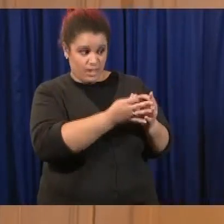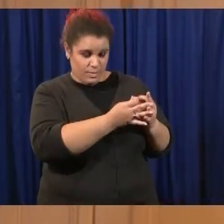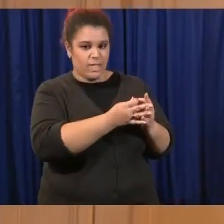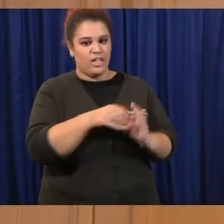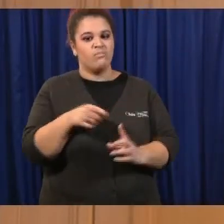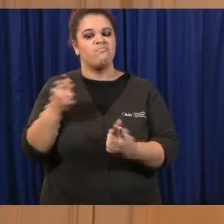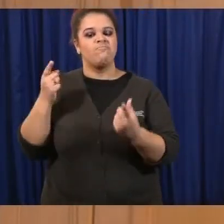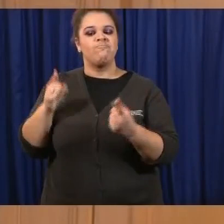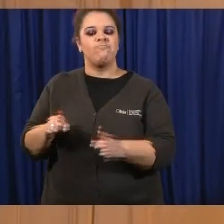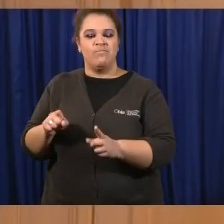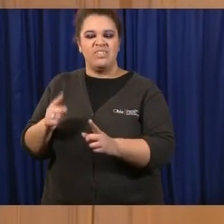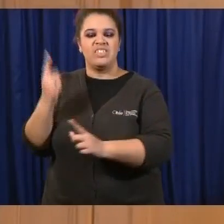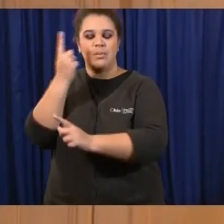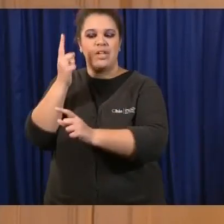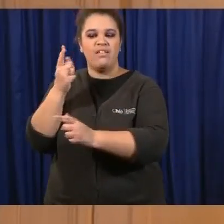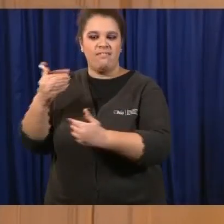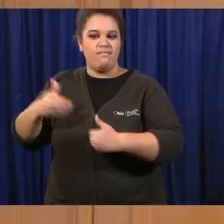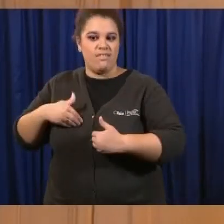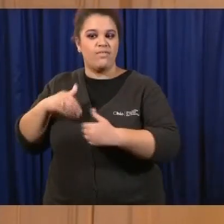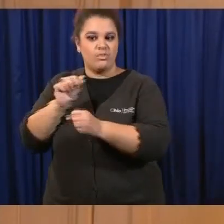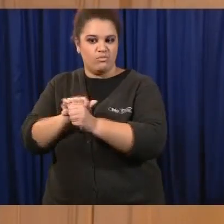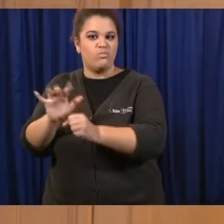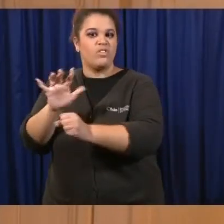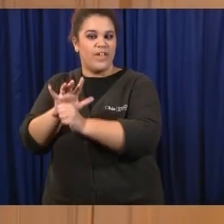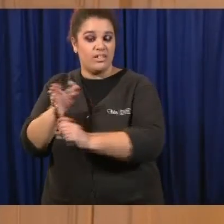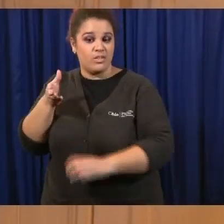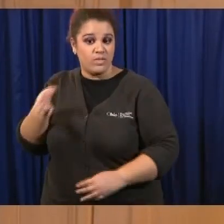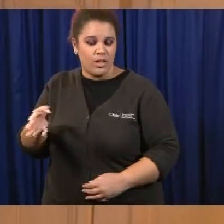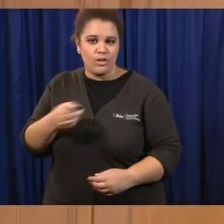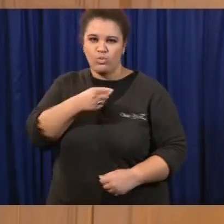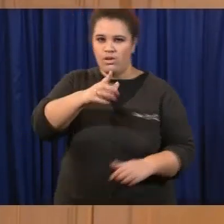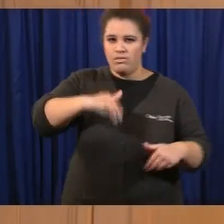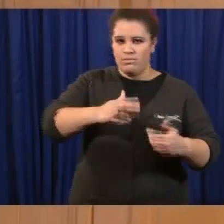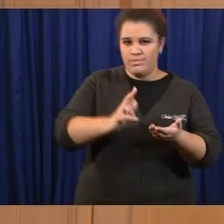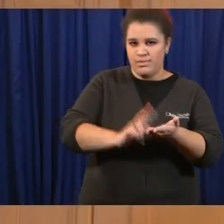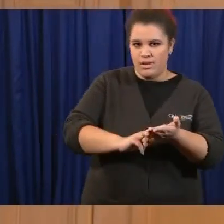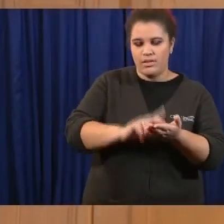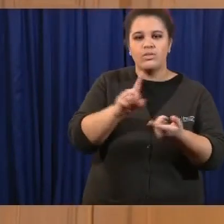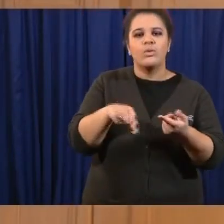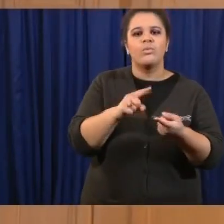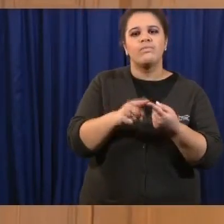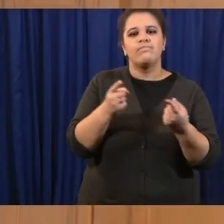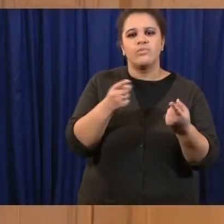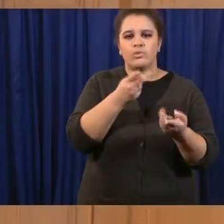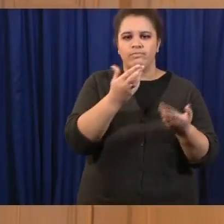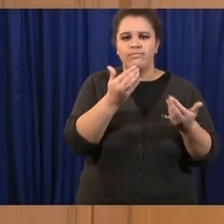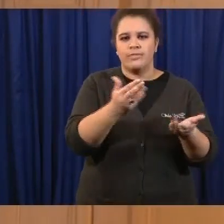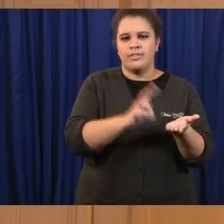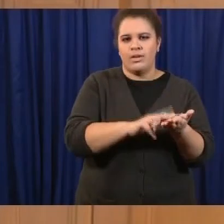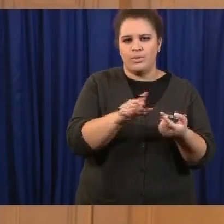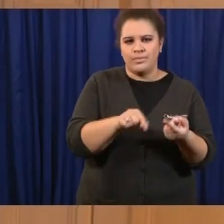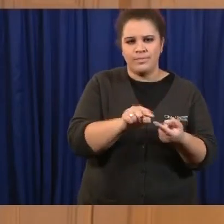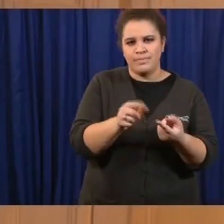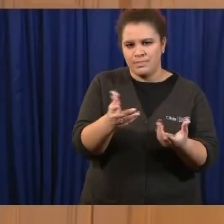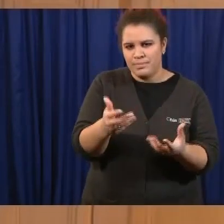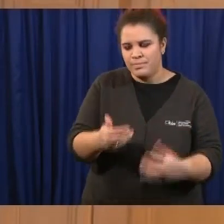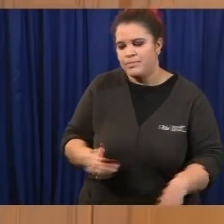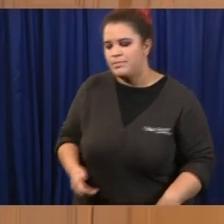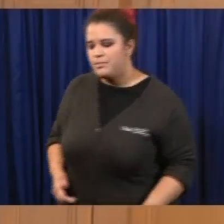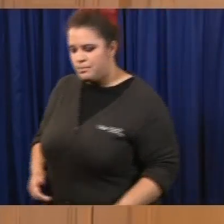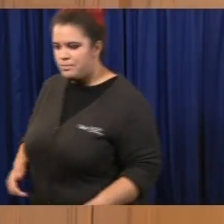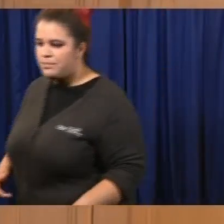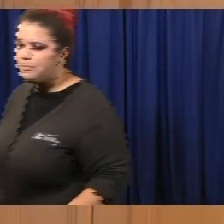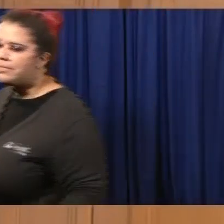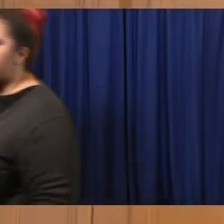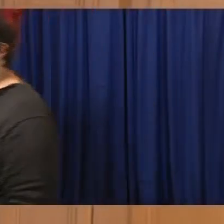and to report that information online. When will that occur? I think I have not